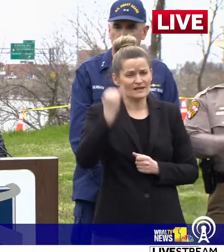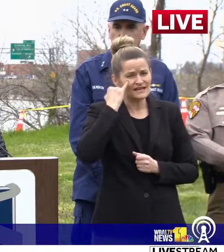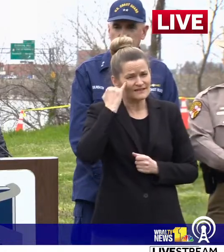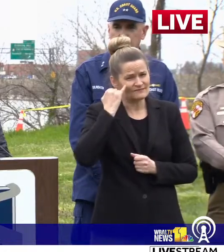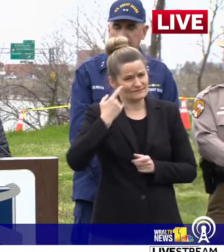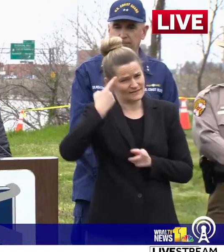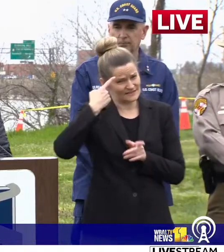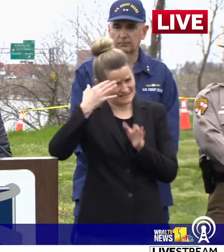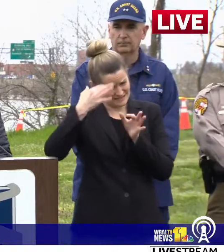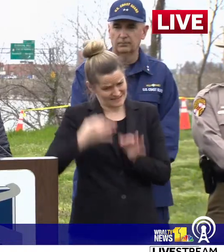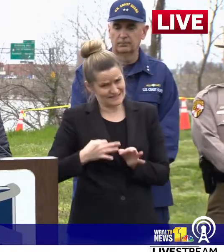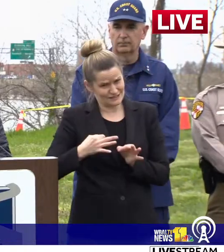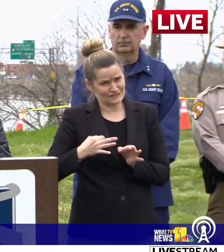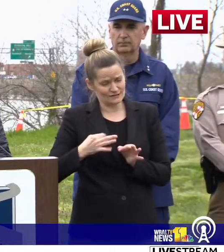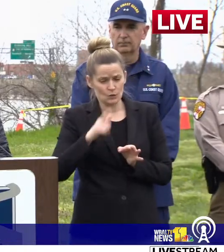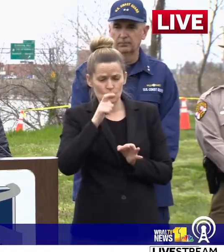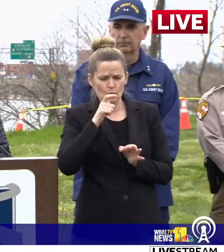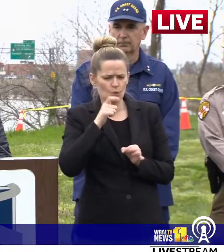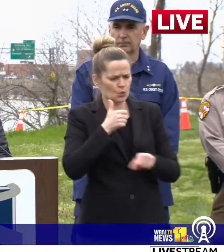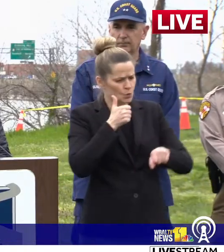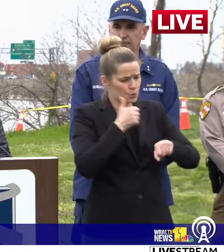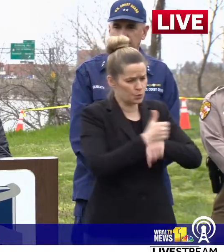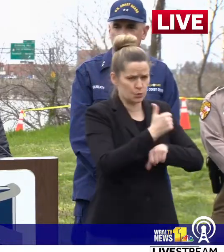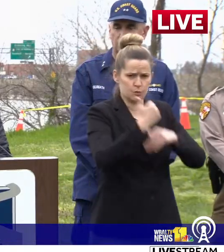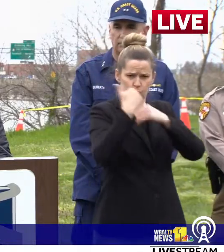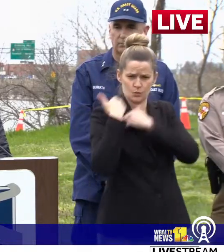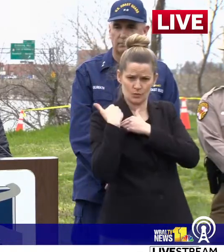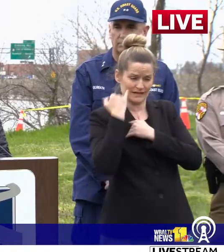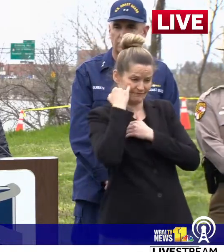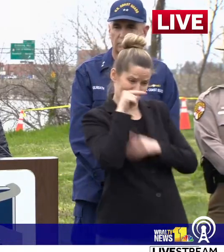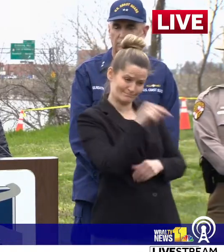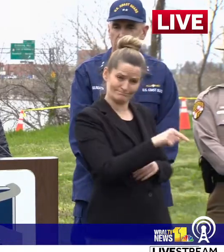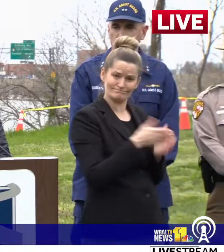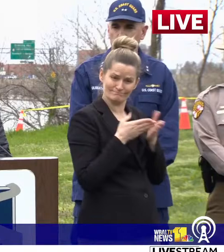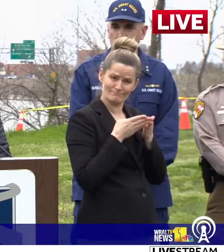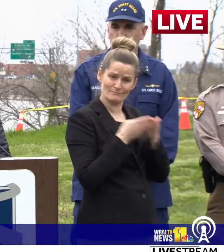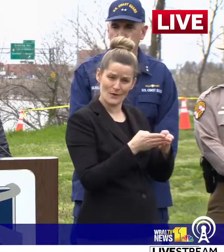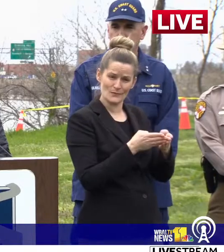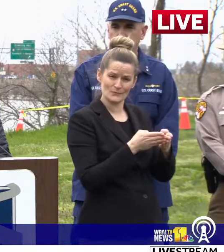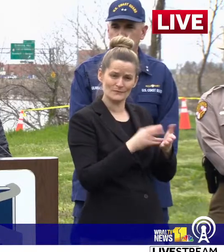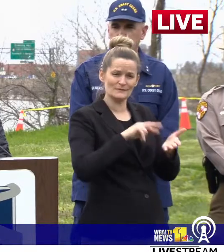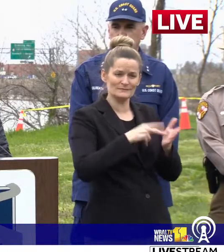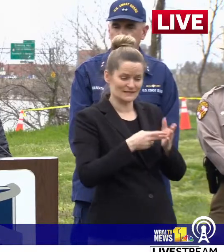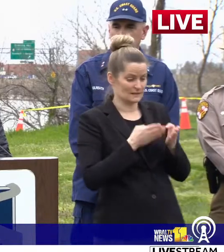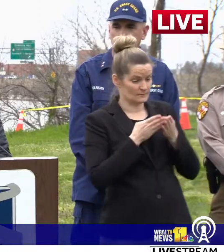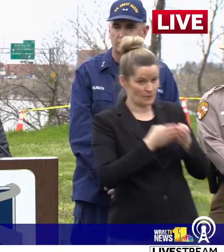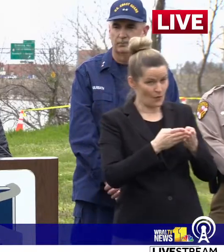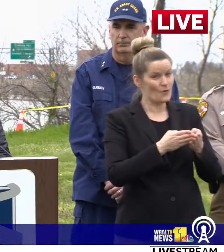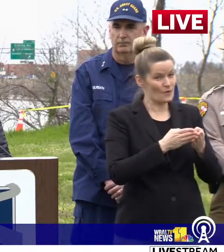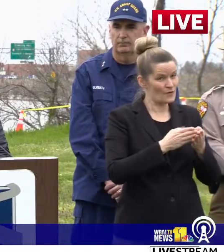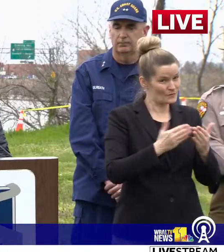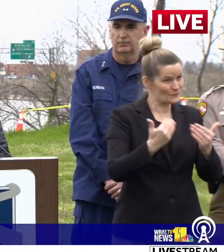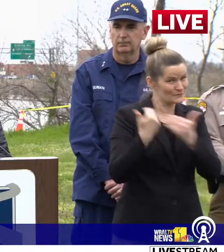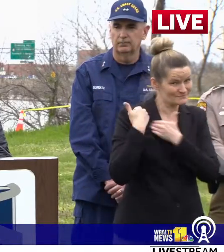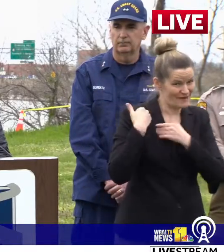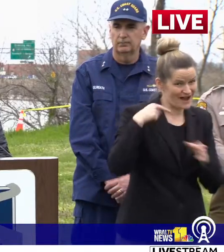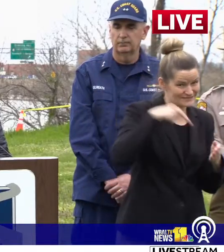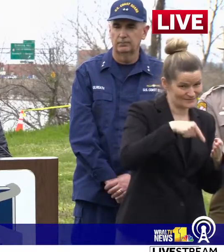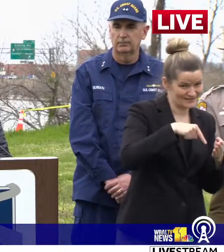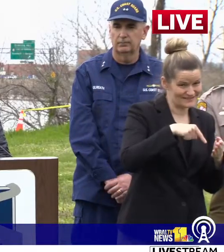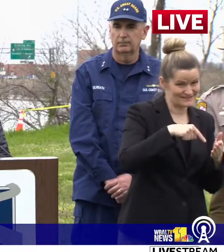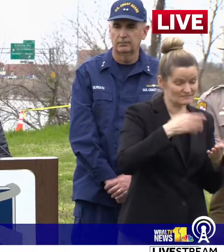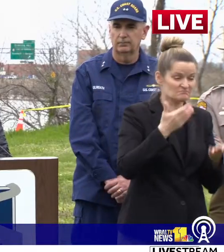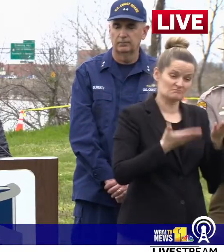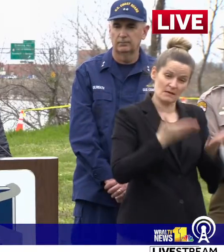that contributed to what happened here, if there's liability, those funds will be returned to the